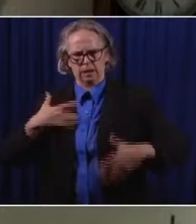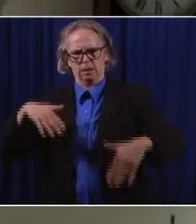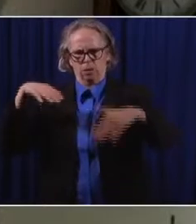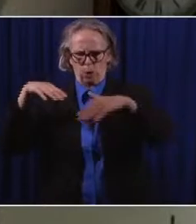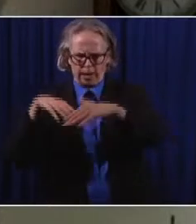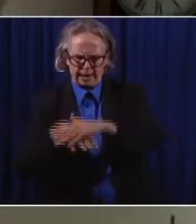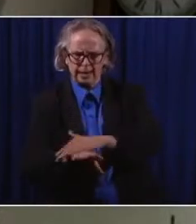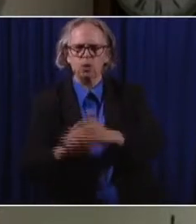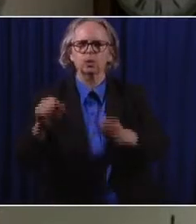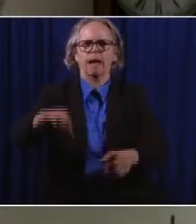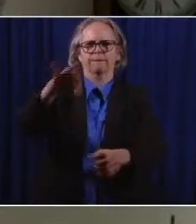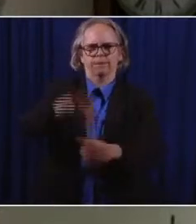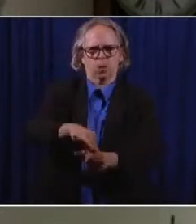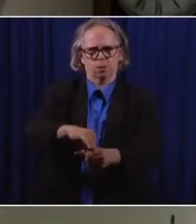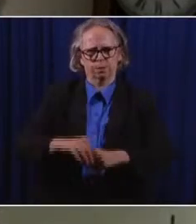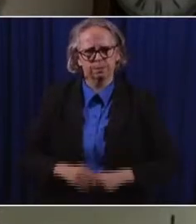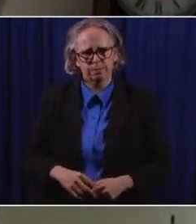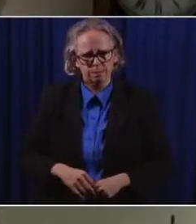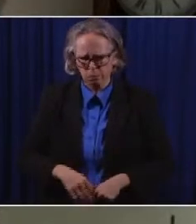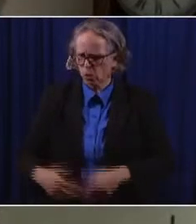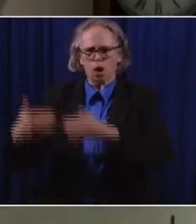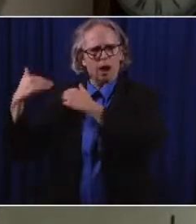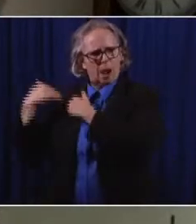believe that violence should take over,